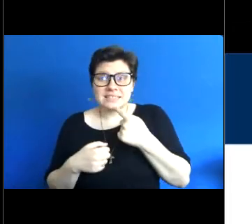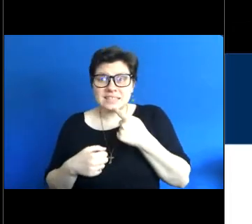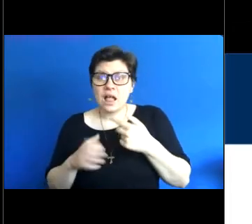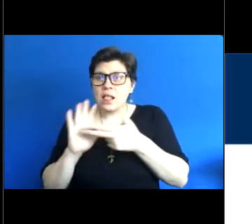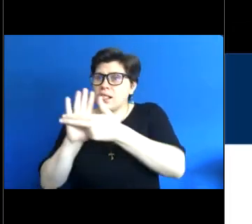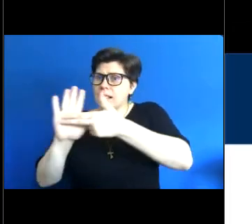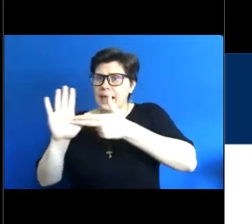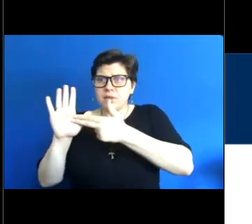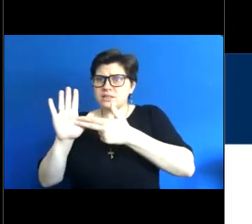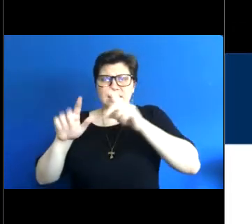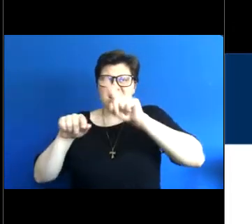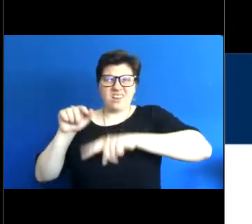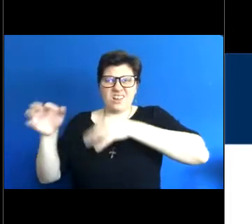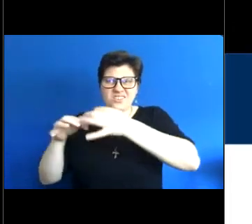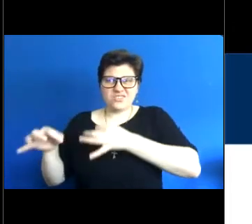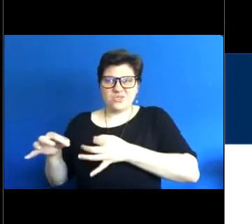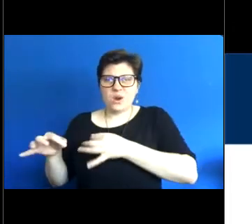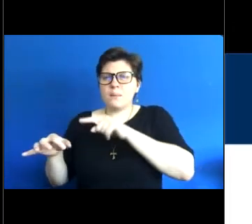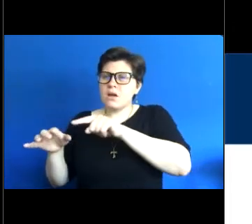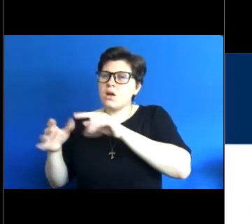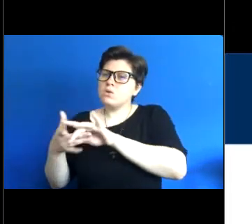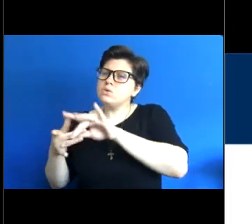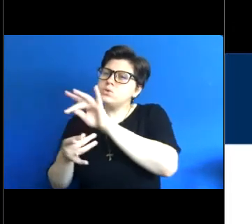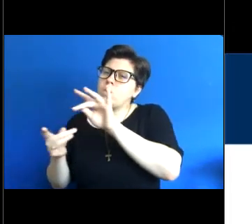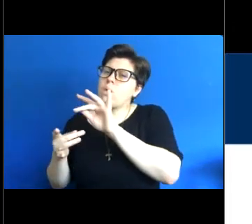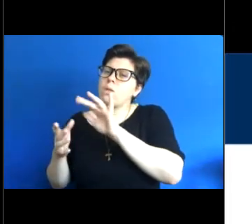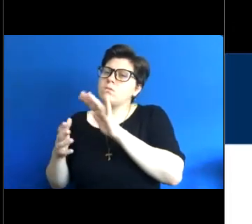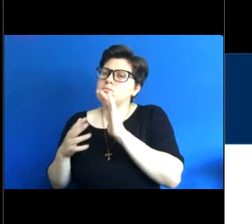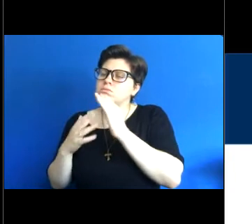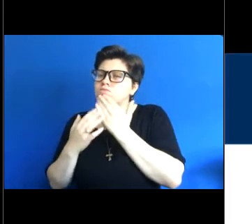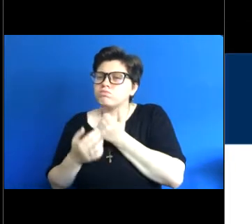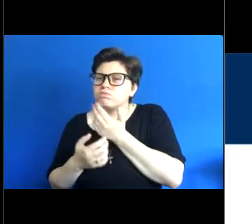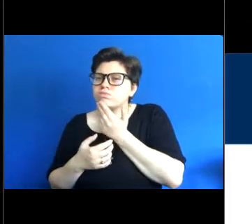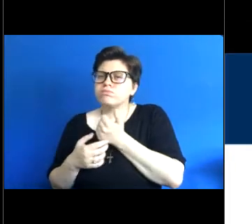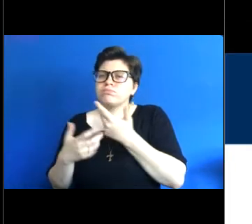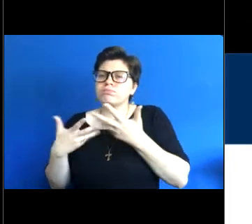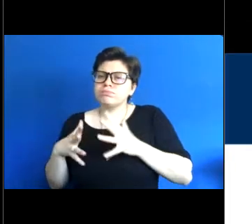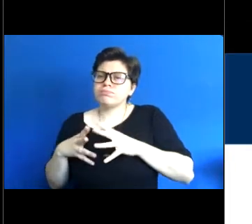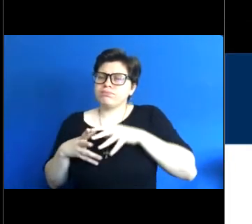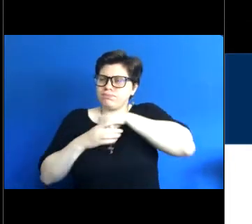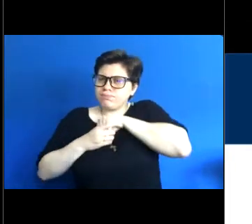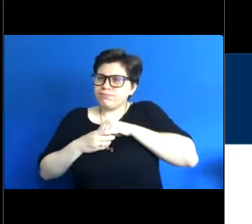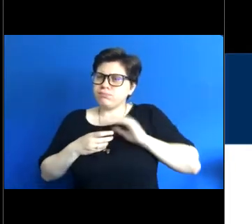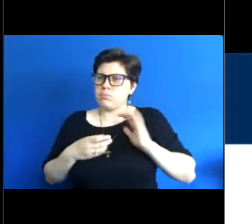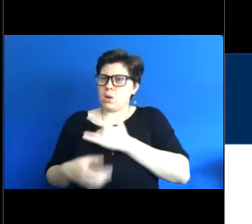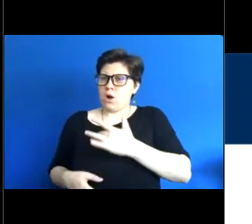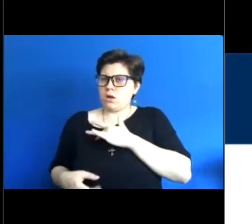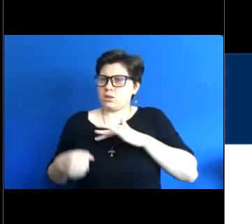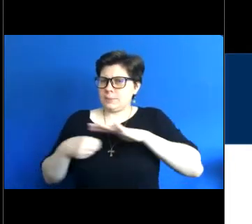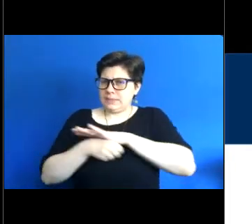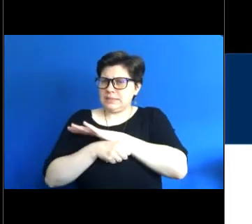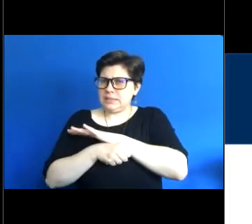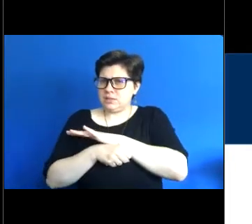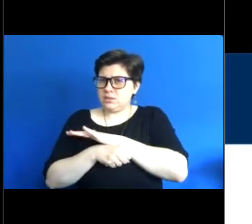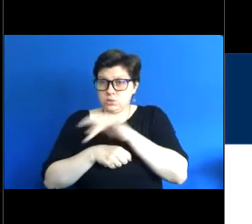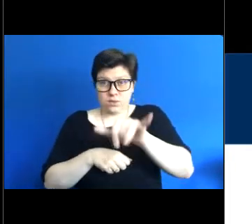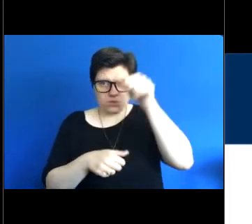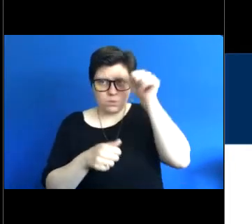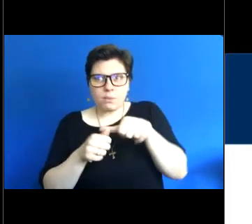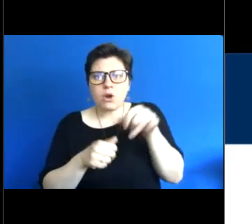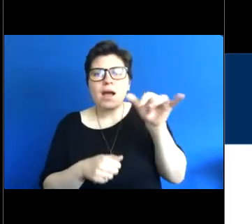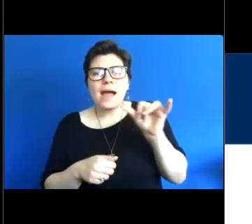describe the sweetness of his soul. The sweetness of his soul had captured our hearts so completely. And so to remember that as